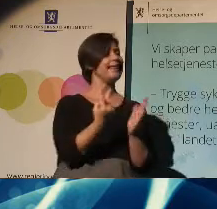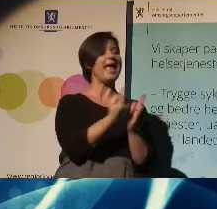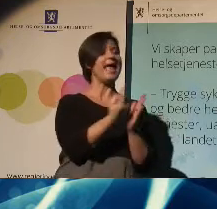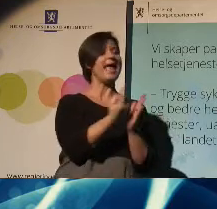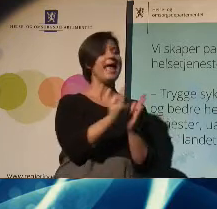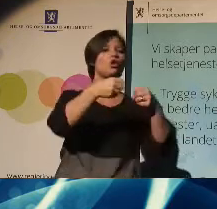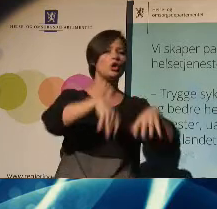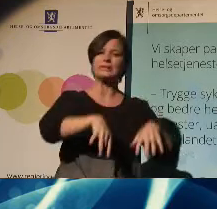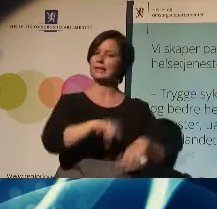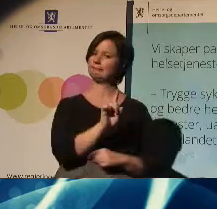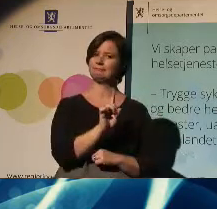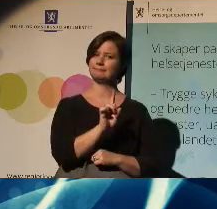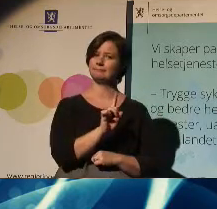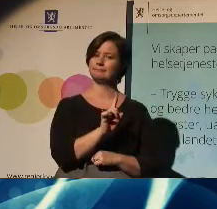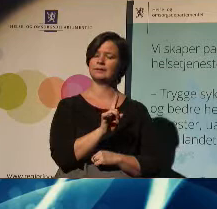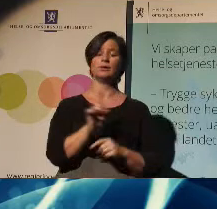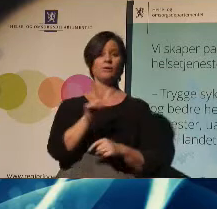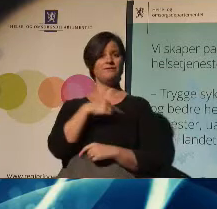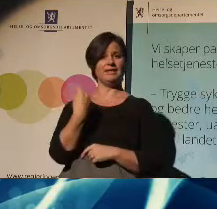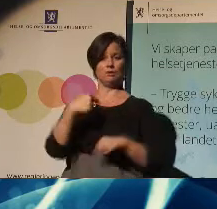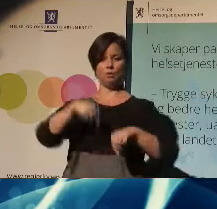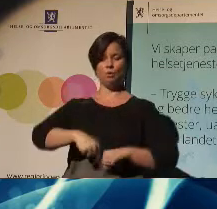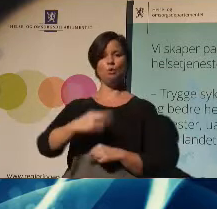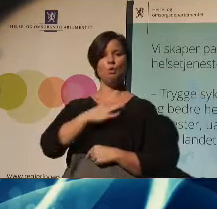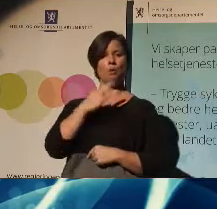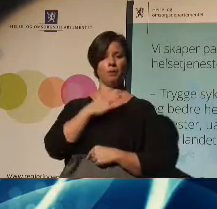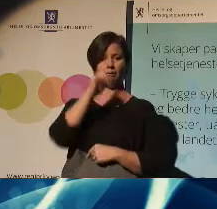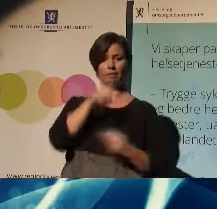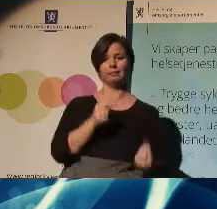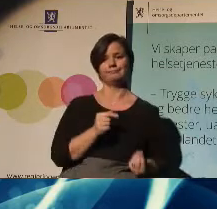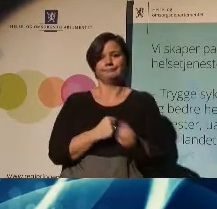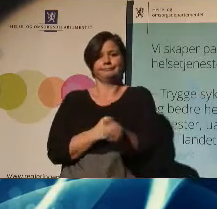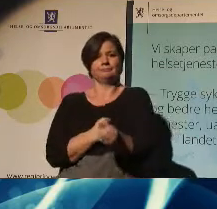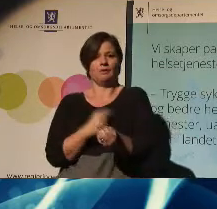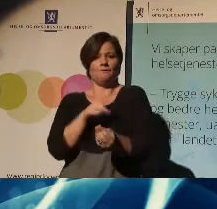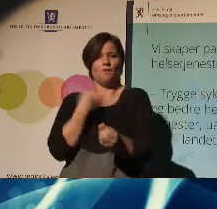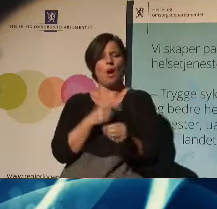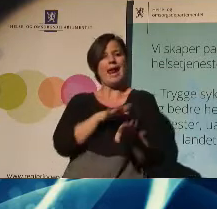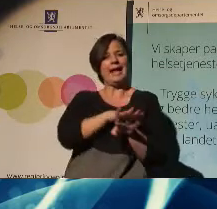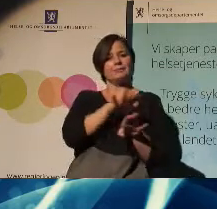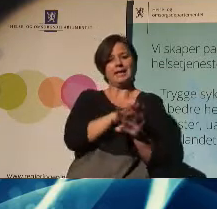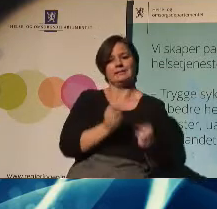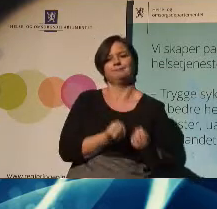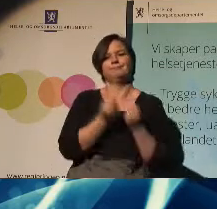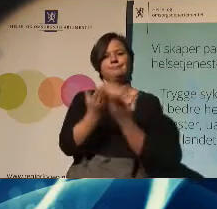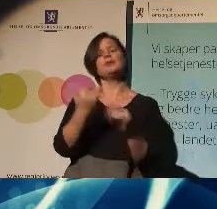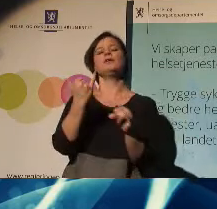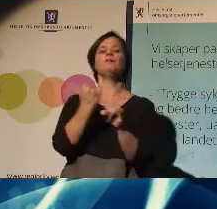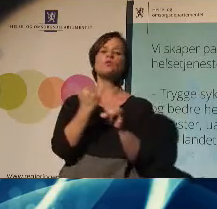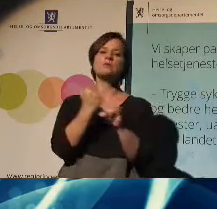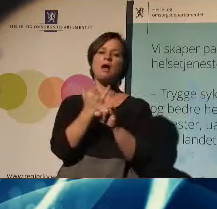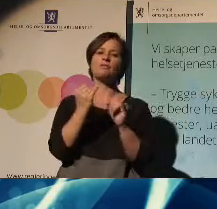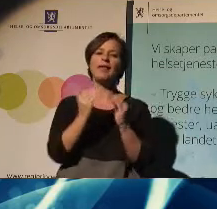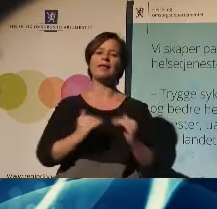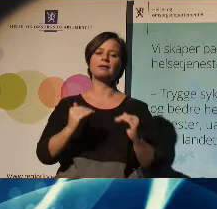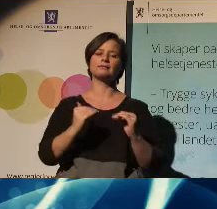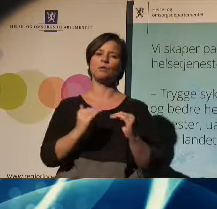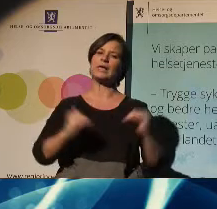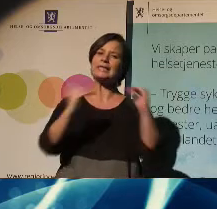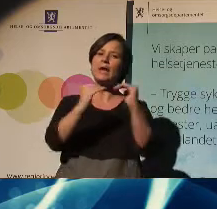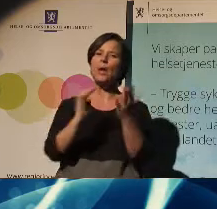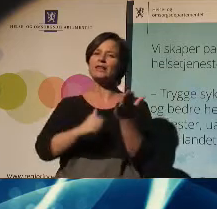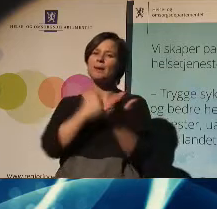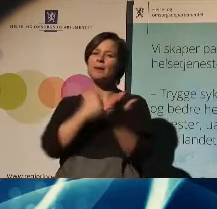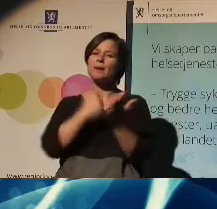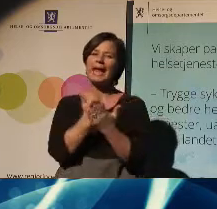to healthcare. And what we are hoping to bring is some of our expertise in organizing care in networks, but we are as